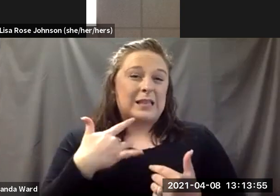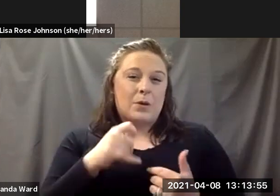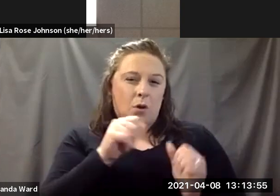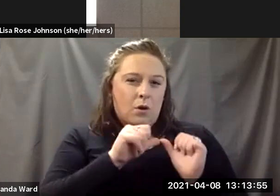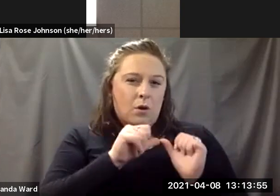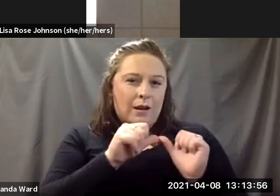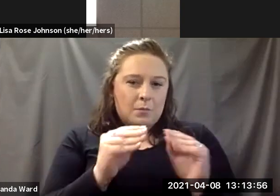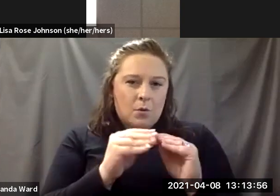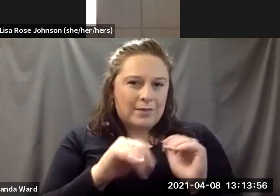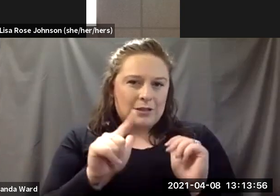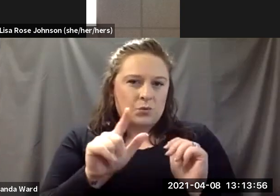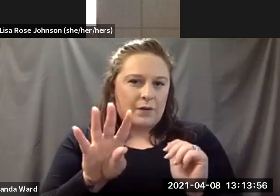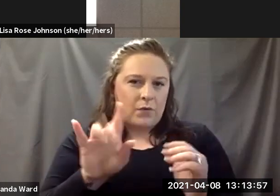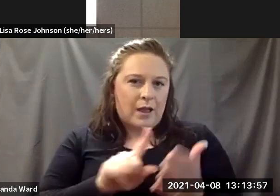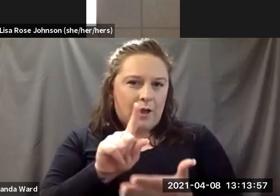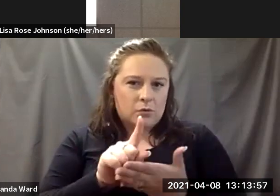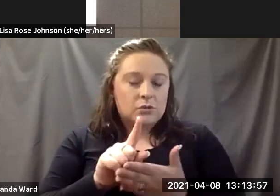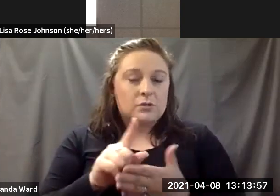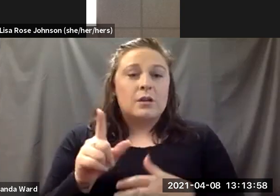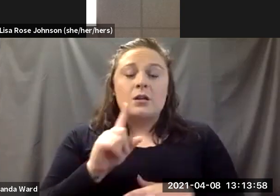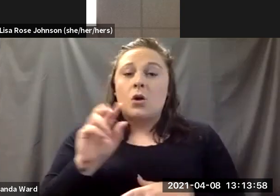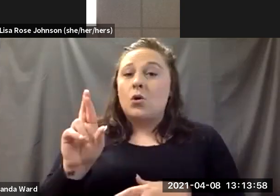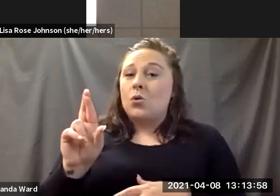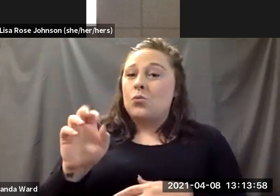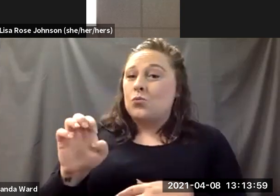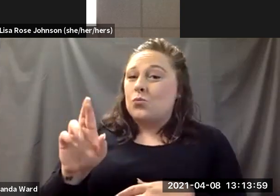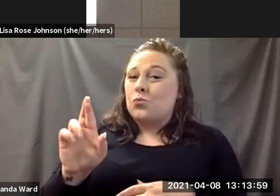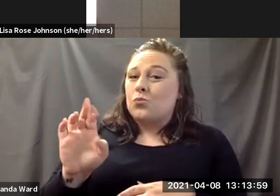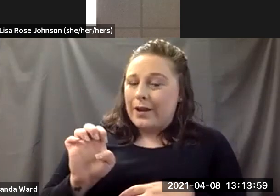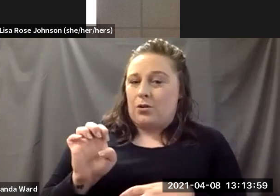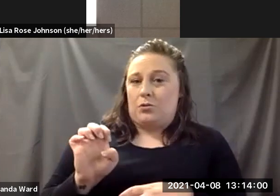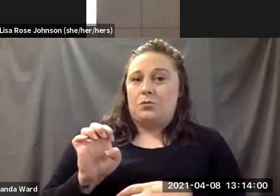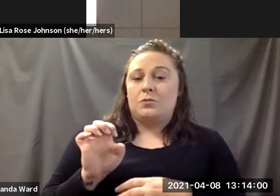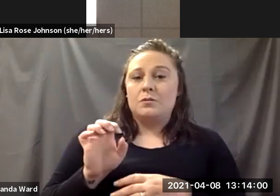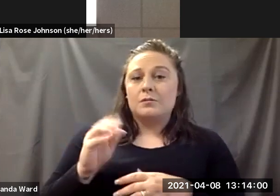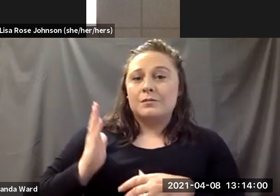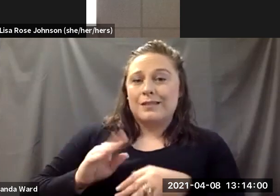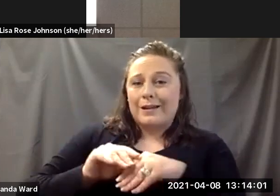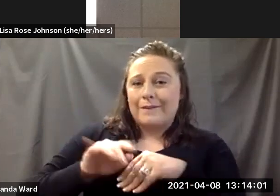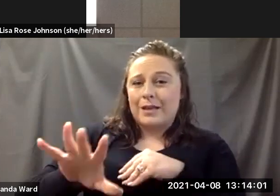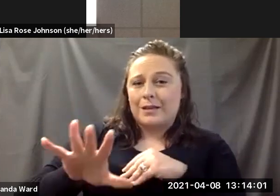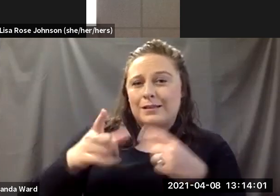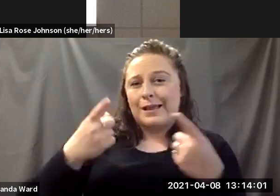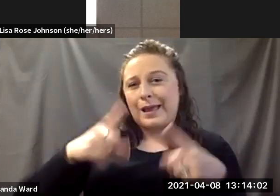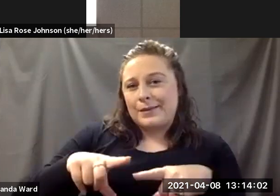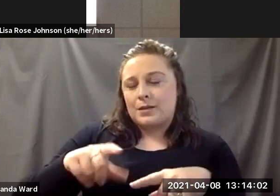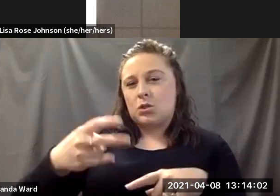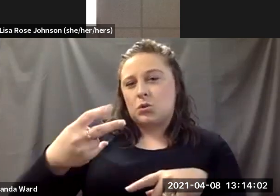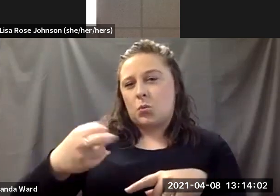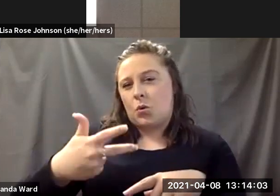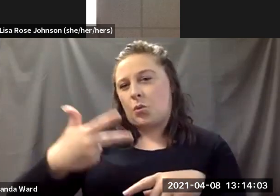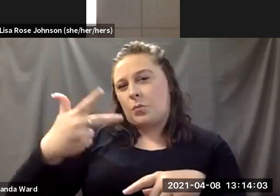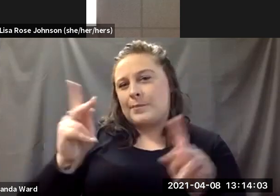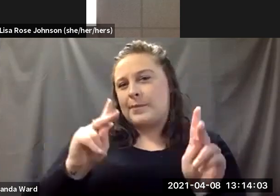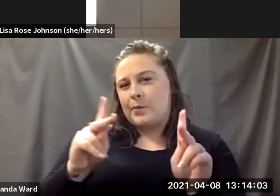hours. We know that there are rare side effects that happen, 2 or 3 people per million